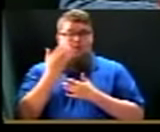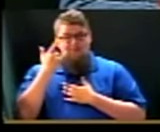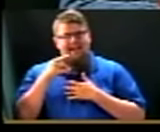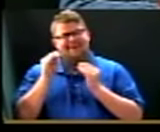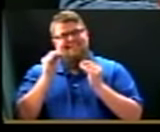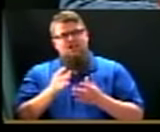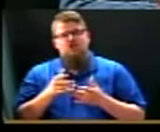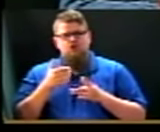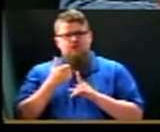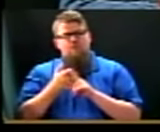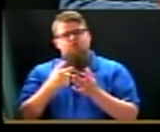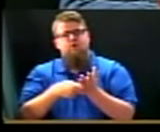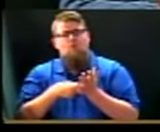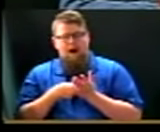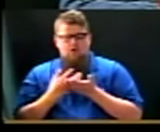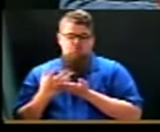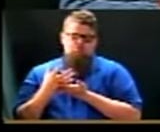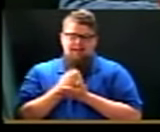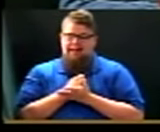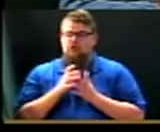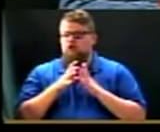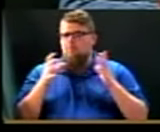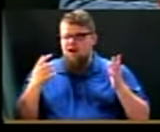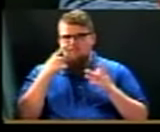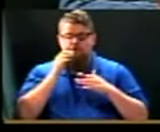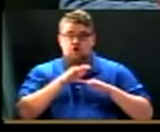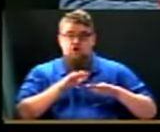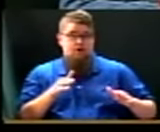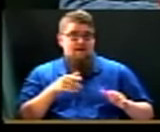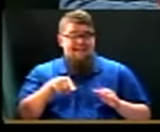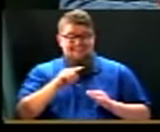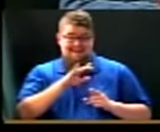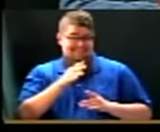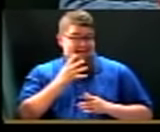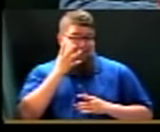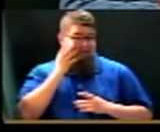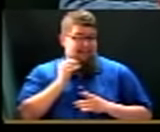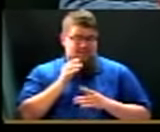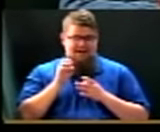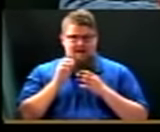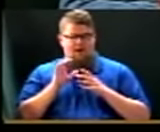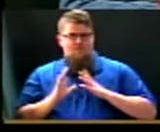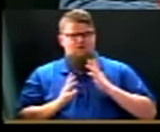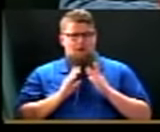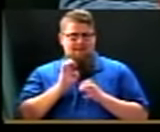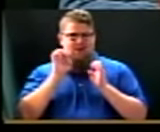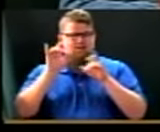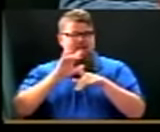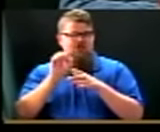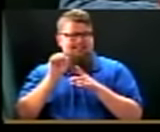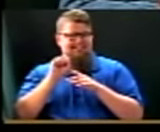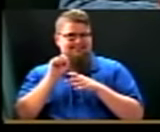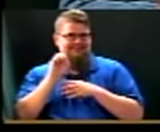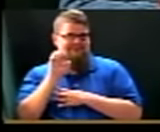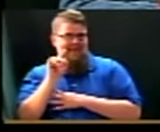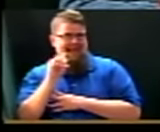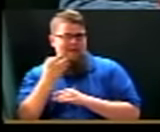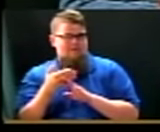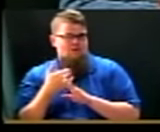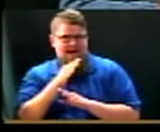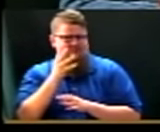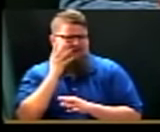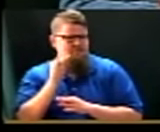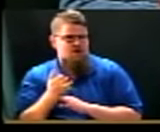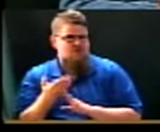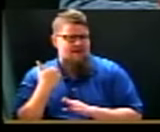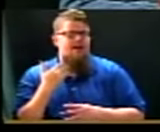collect so much of this data for children that maybe have never been in a formal educational setting. And so they begin